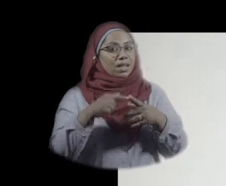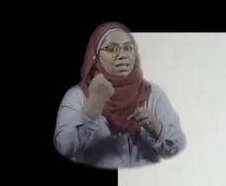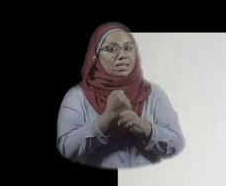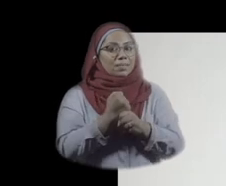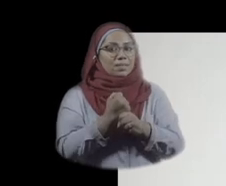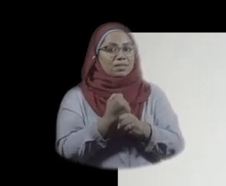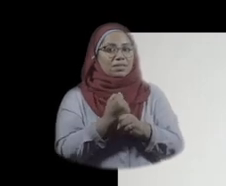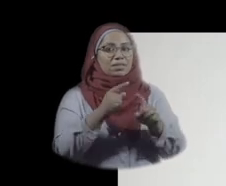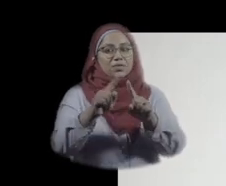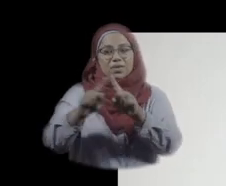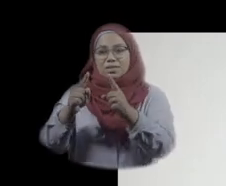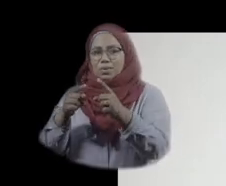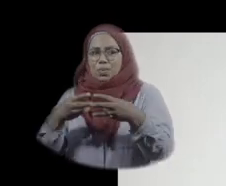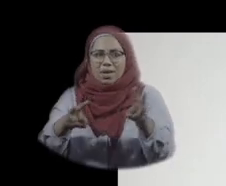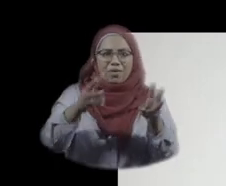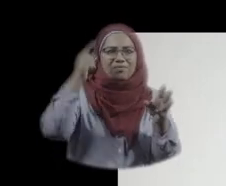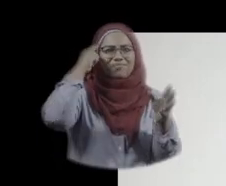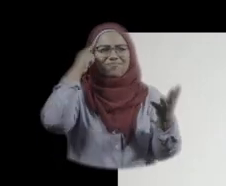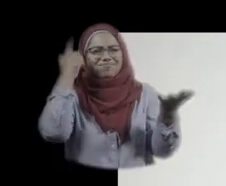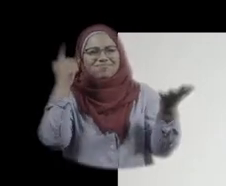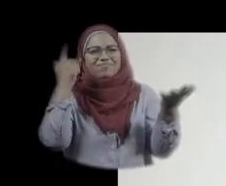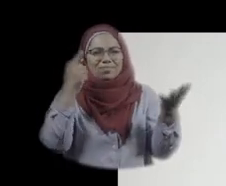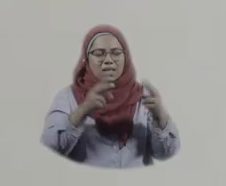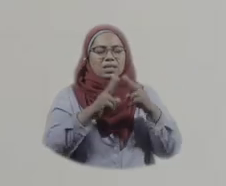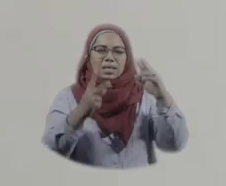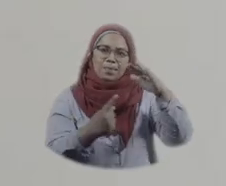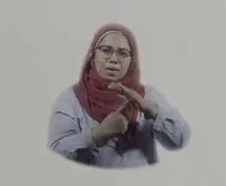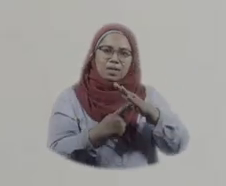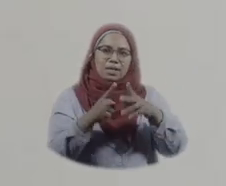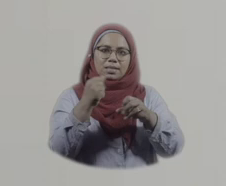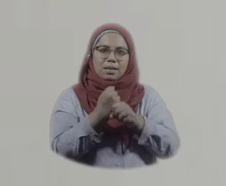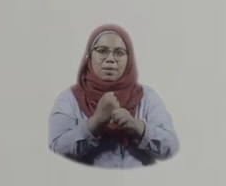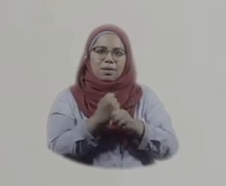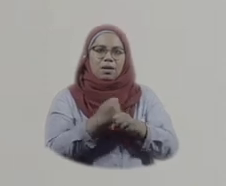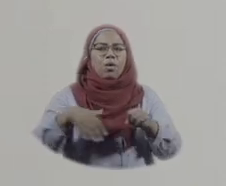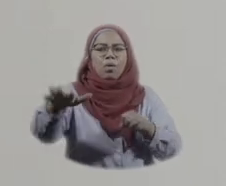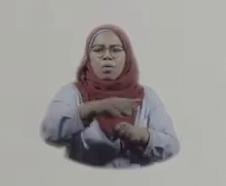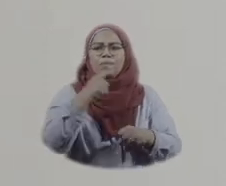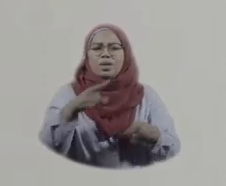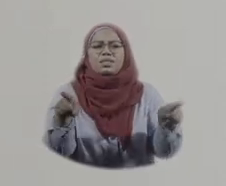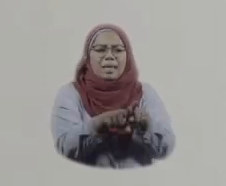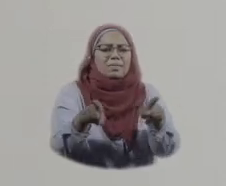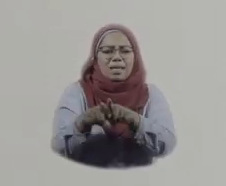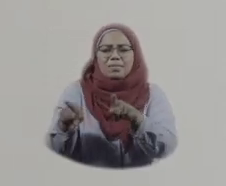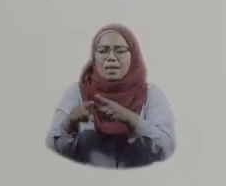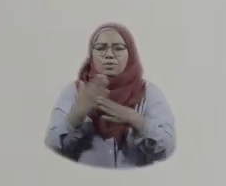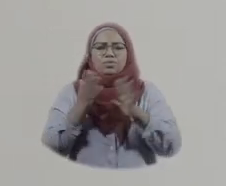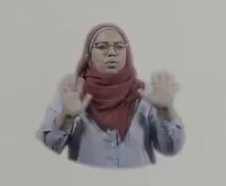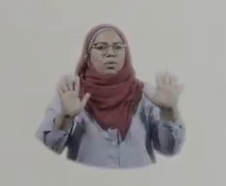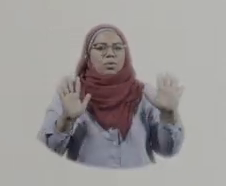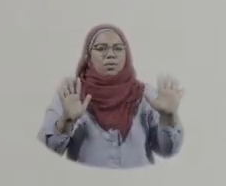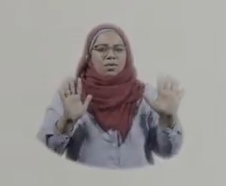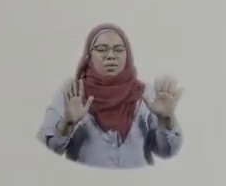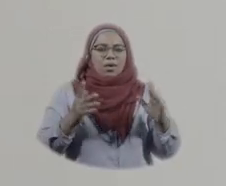I feel like having a sense of assertiveness is very important as well. Not giving in to what everyone says, but